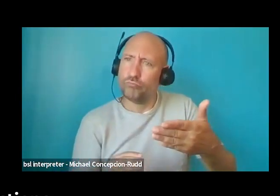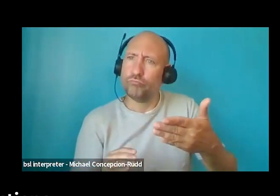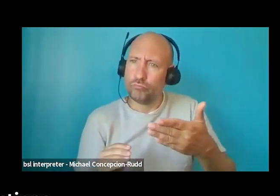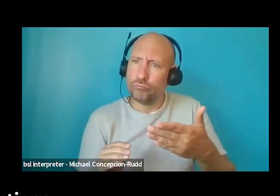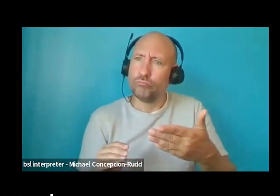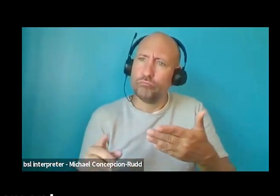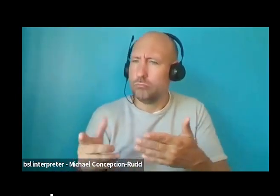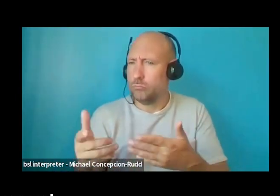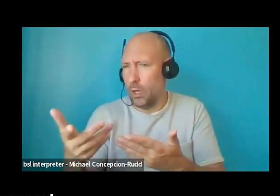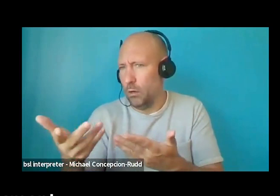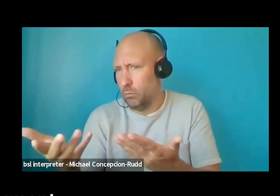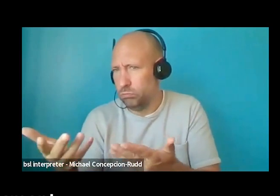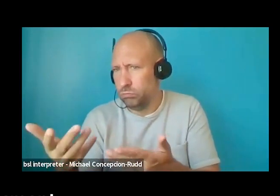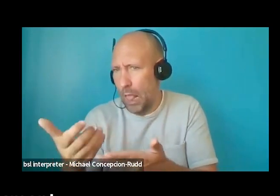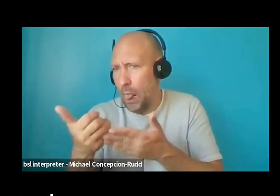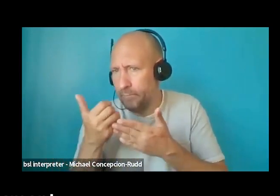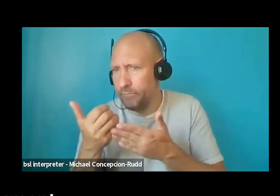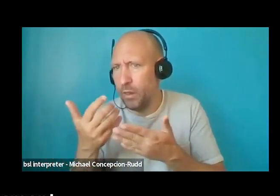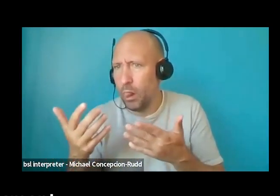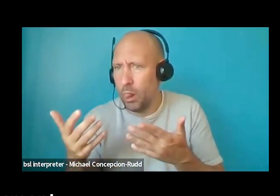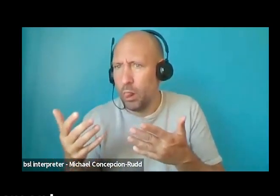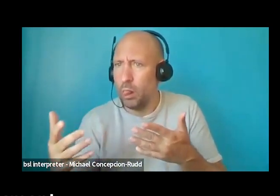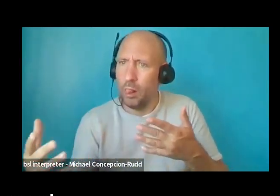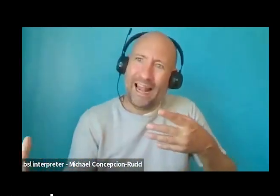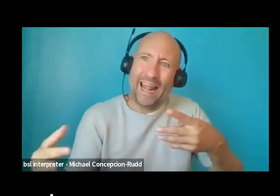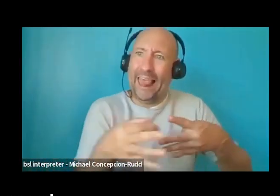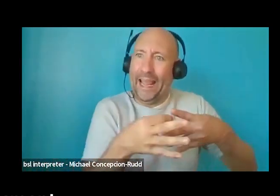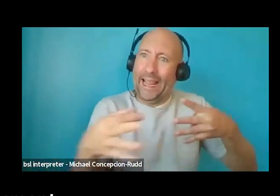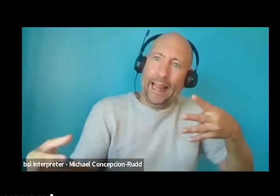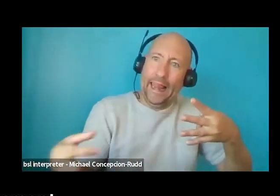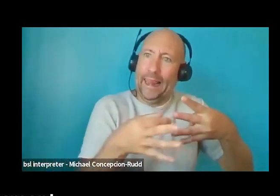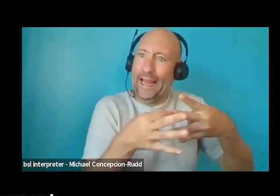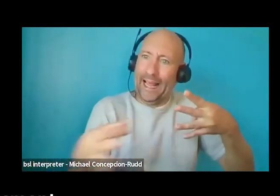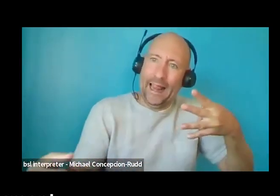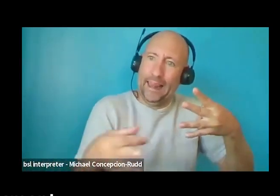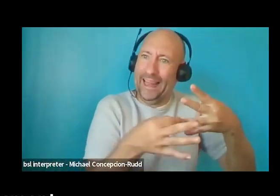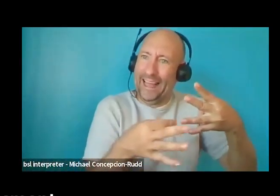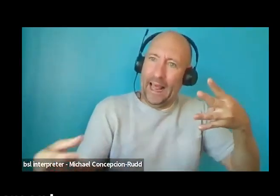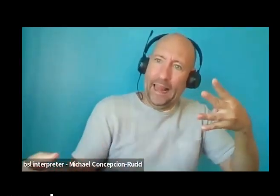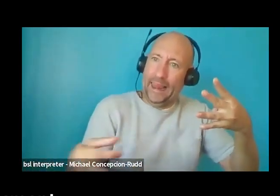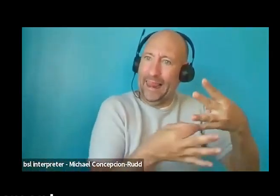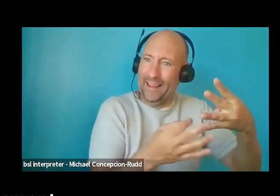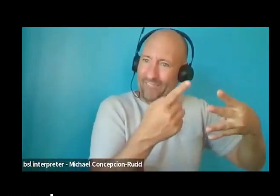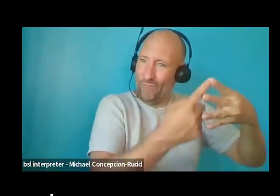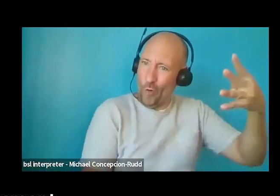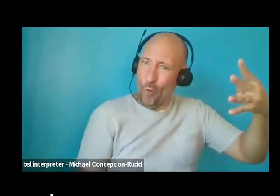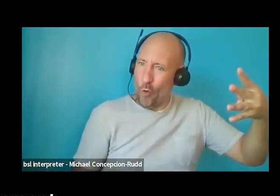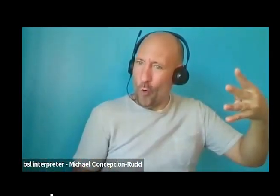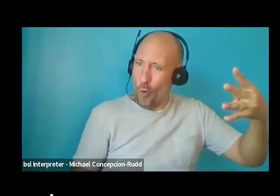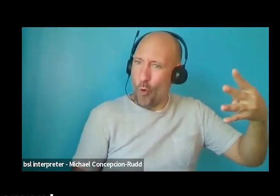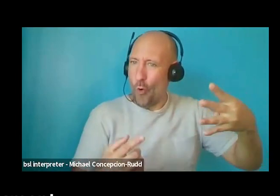and for us, if you could refer back to these assessment criteria in writing your answers.